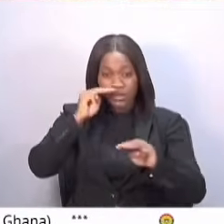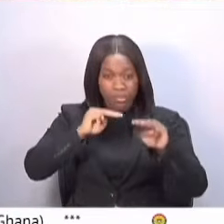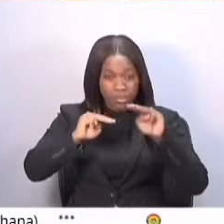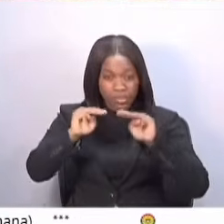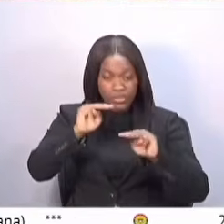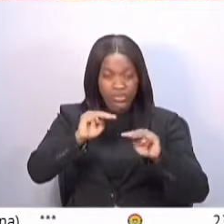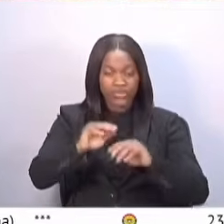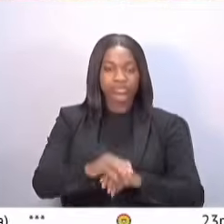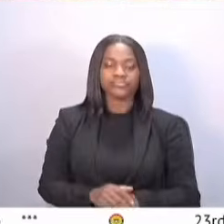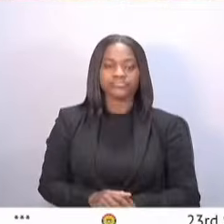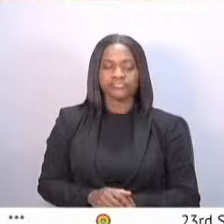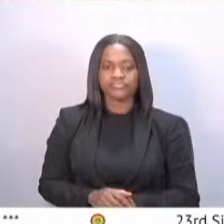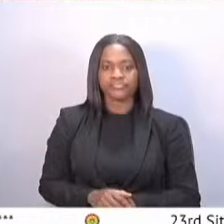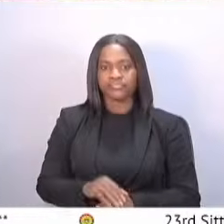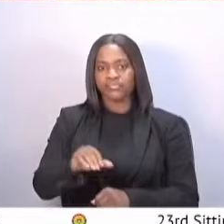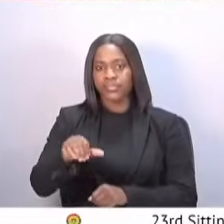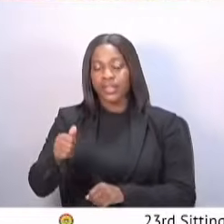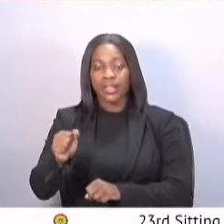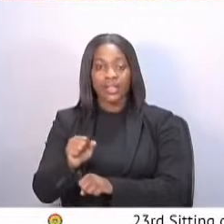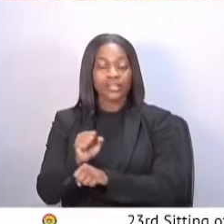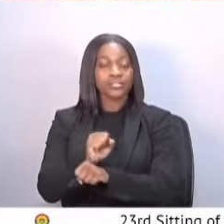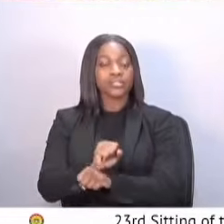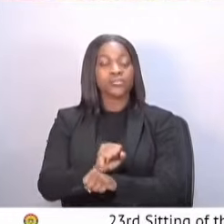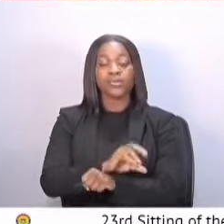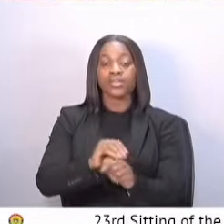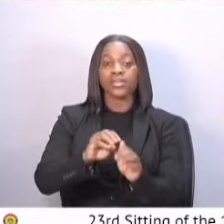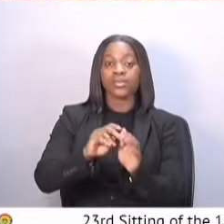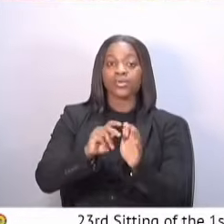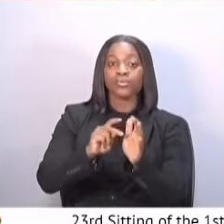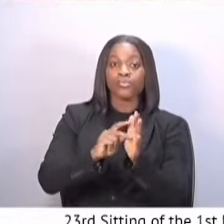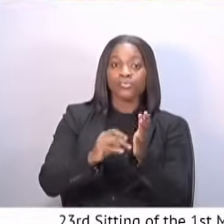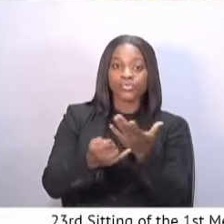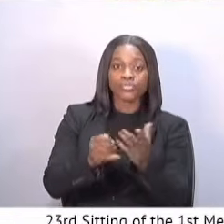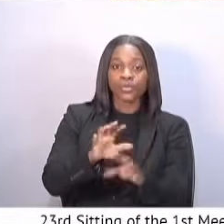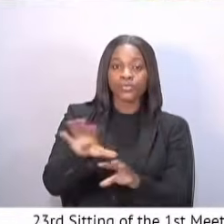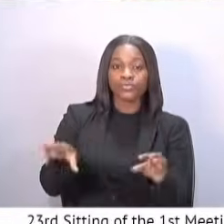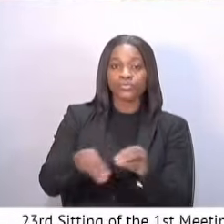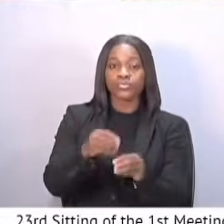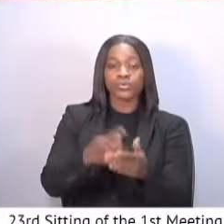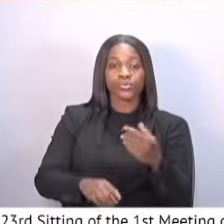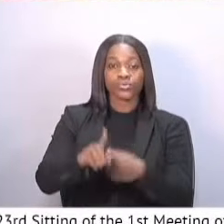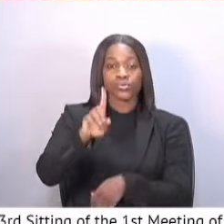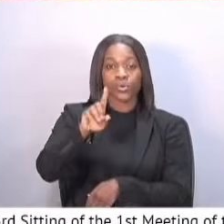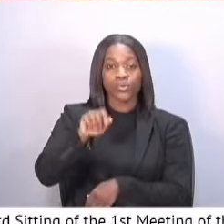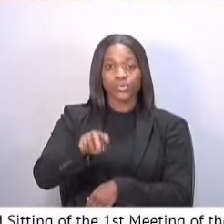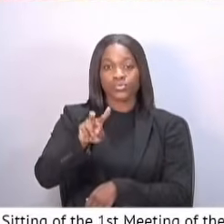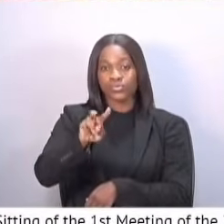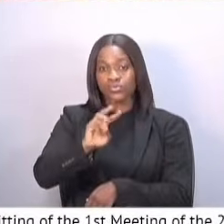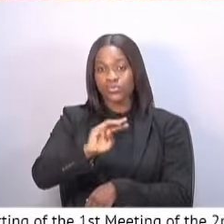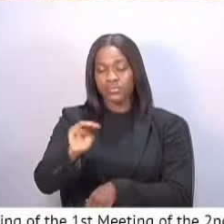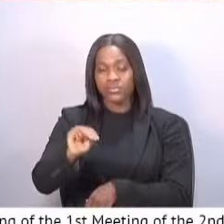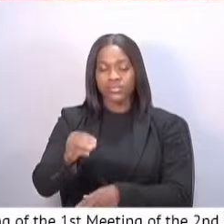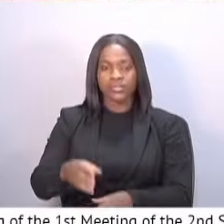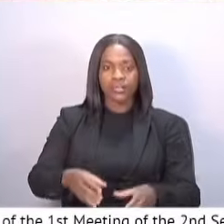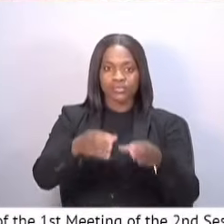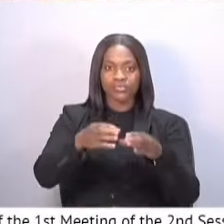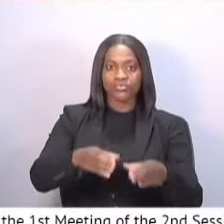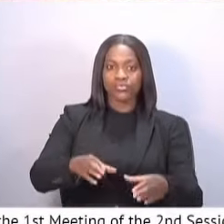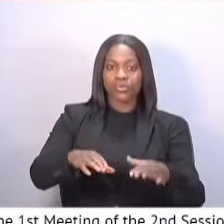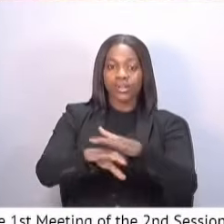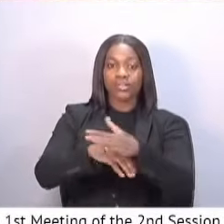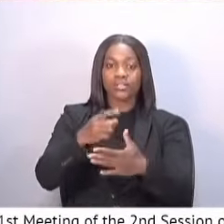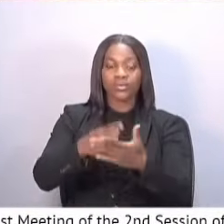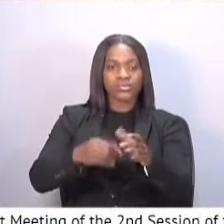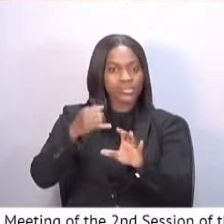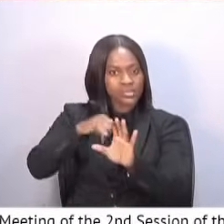monitoring. Alternative wet and dry projects totaling 1.2 million tons under implementation